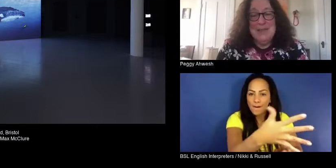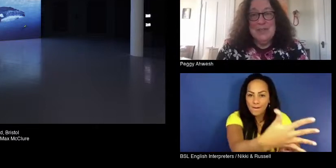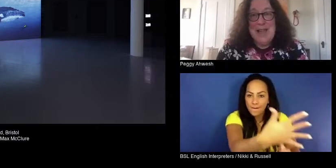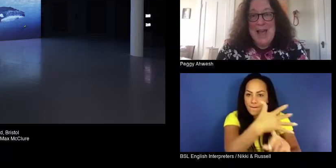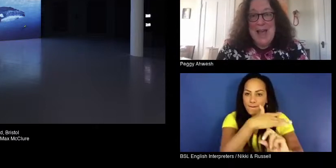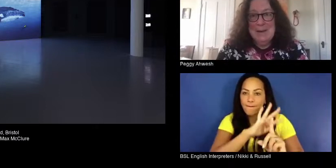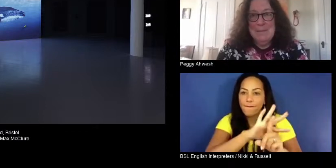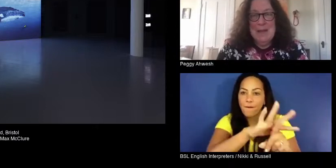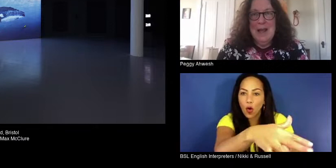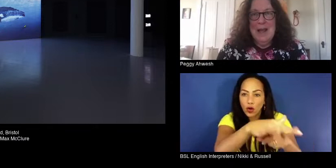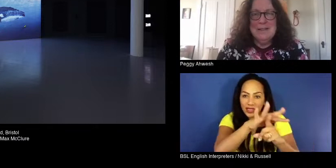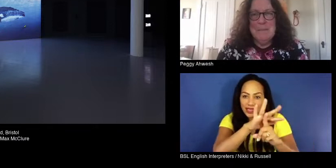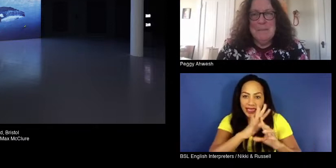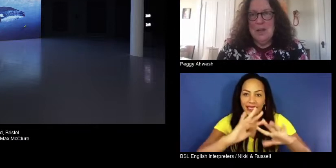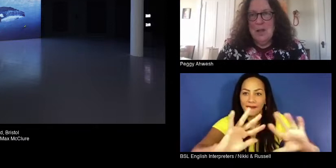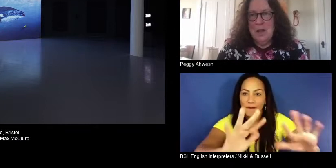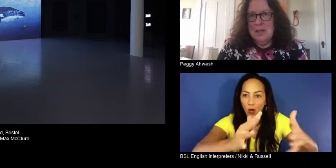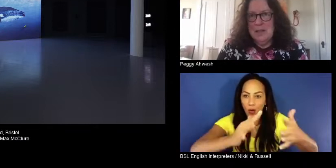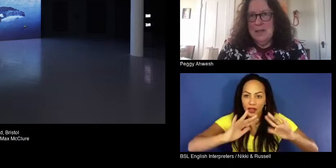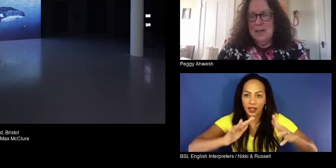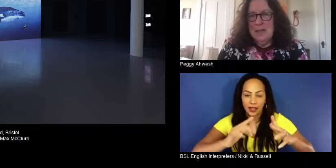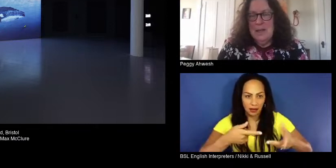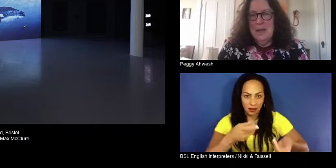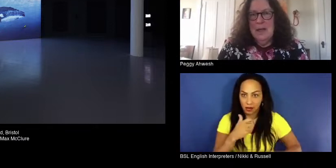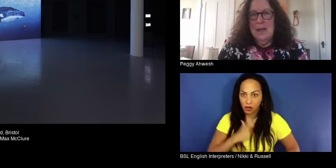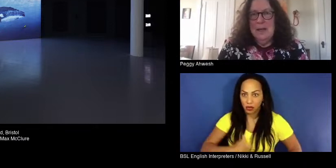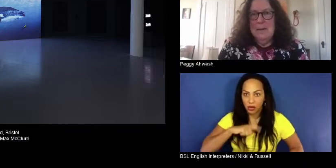and it's kind of sad and has this melancholy